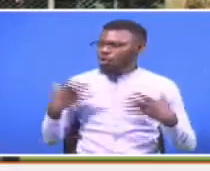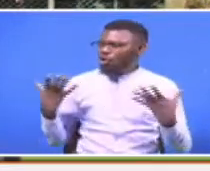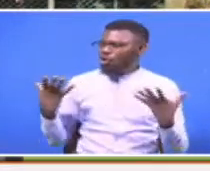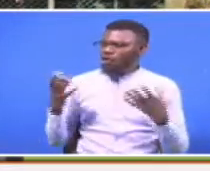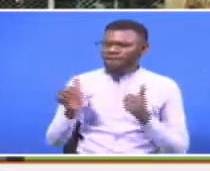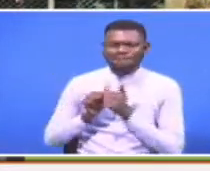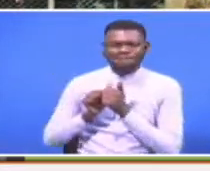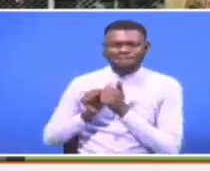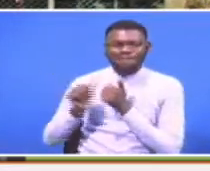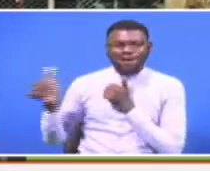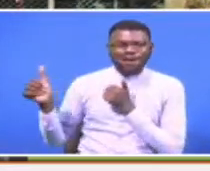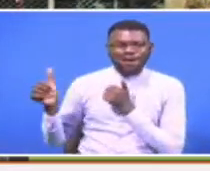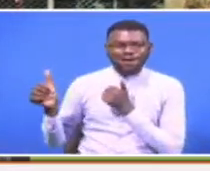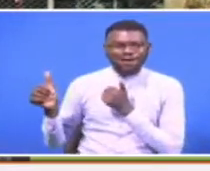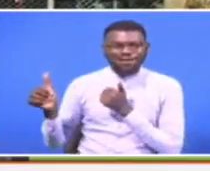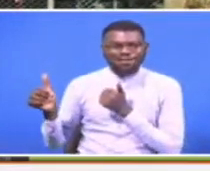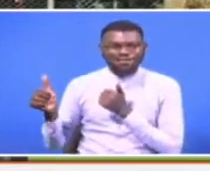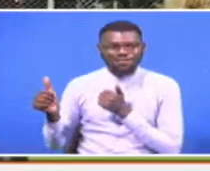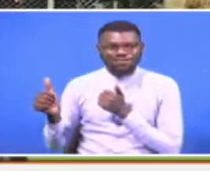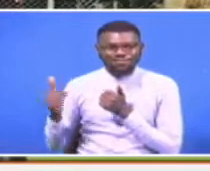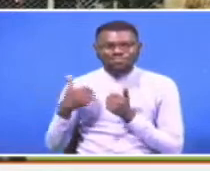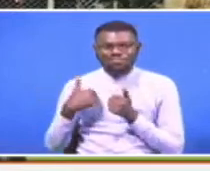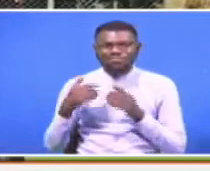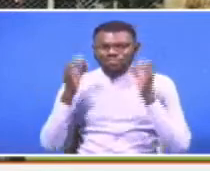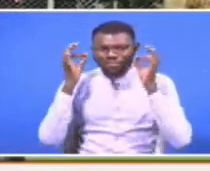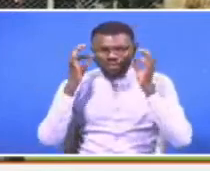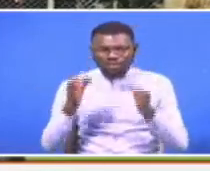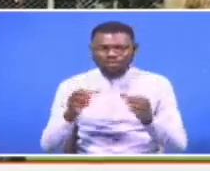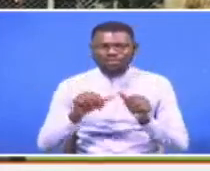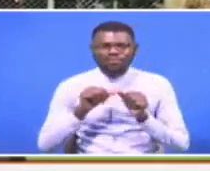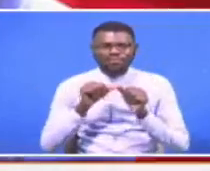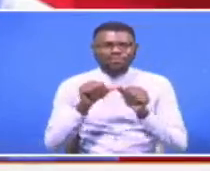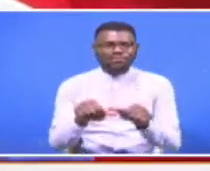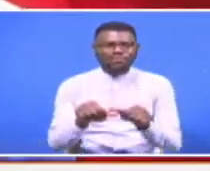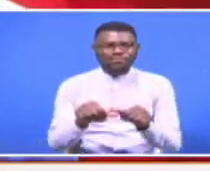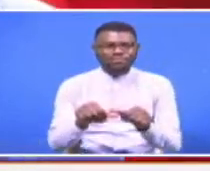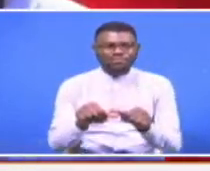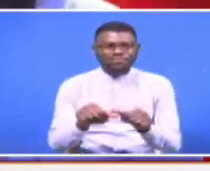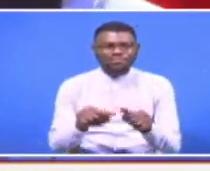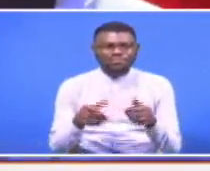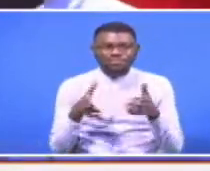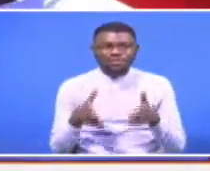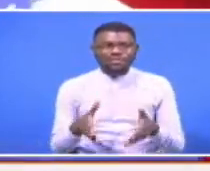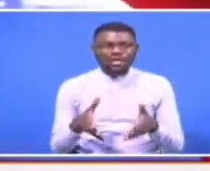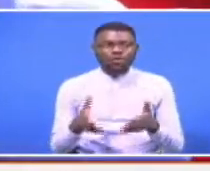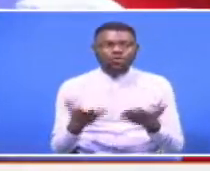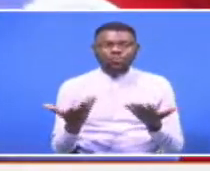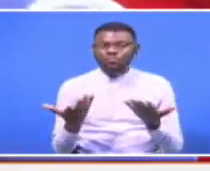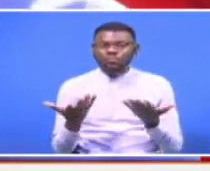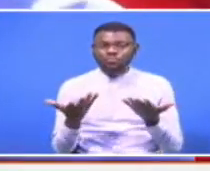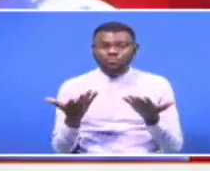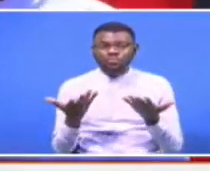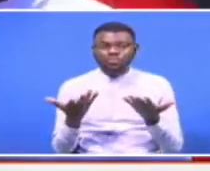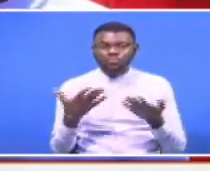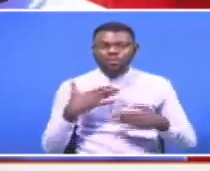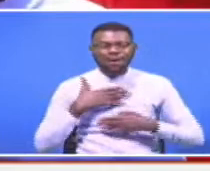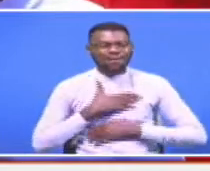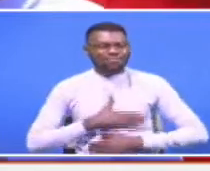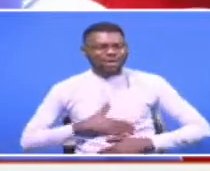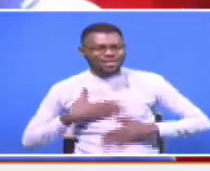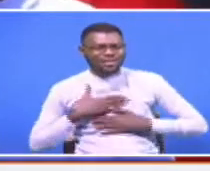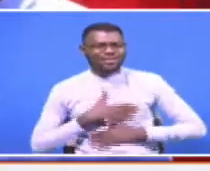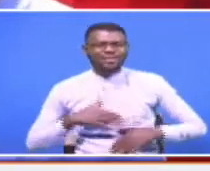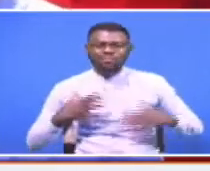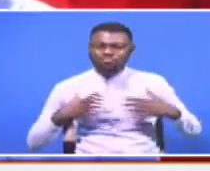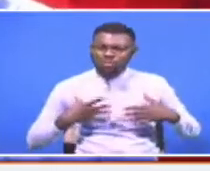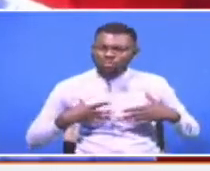chini, nikaamua tu niende kwenye nyanyeni mazoezi yake juu nilikuwa nimeprepare. It is for what course and I appreciate all the people that